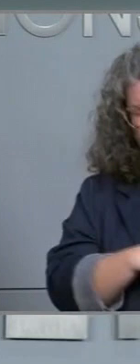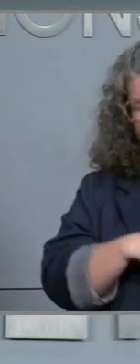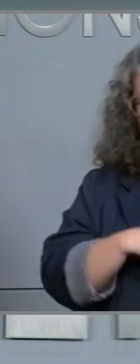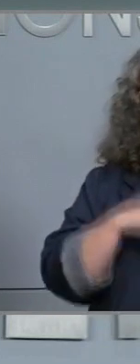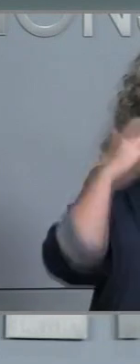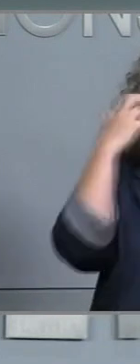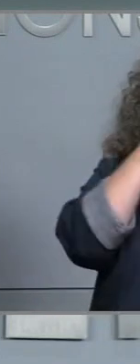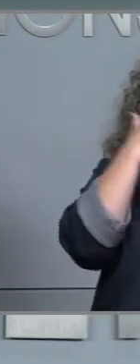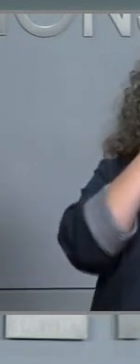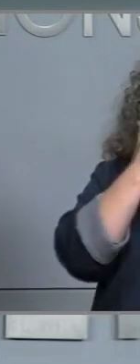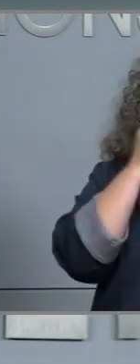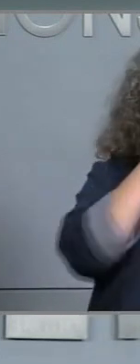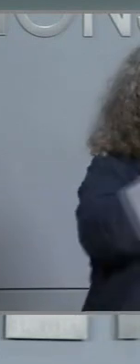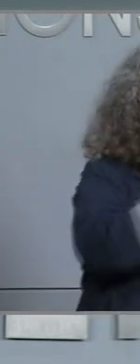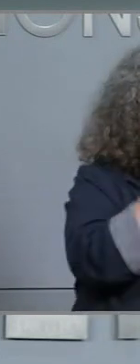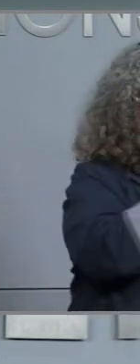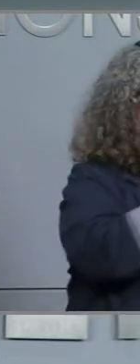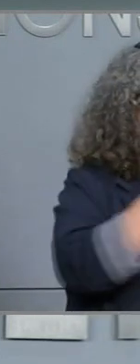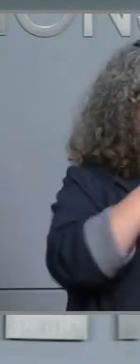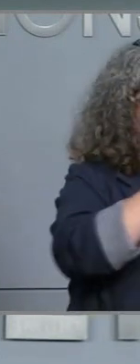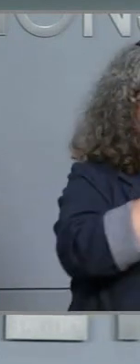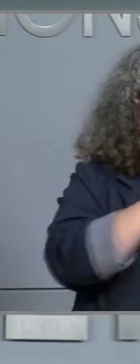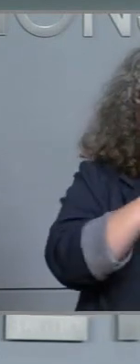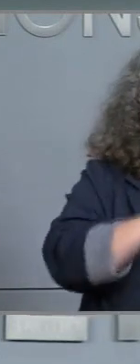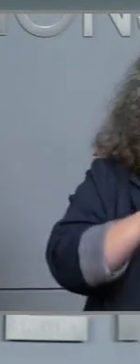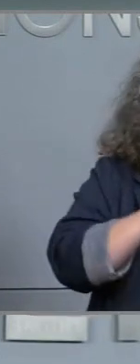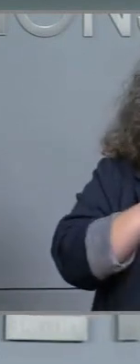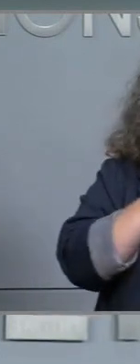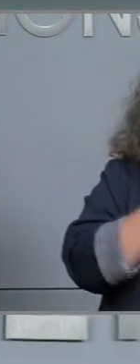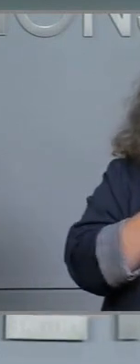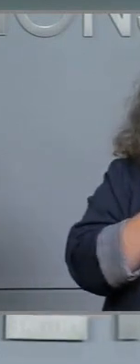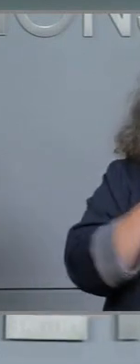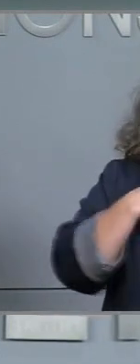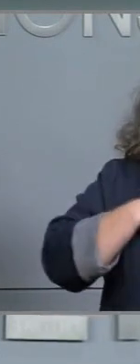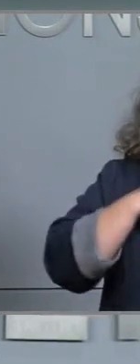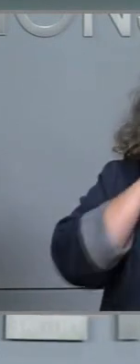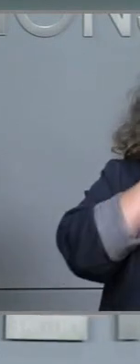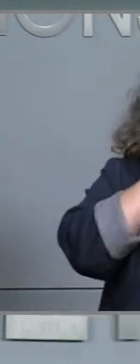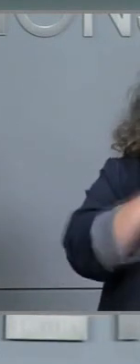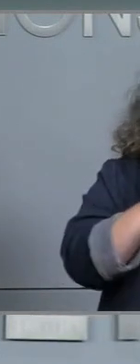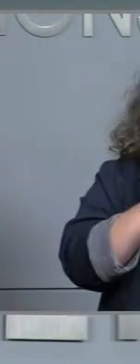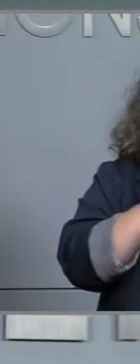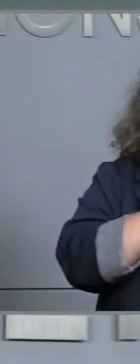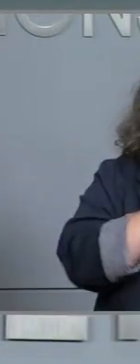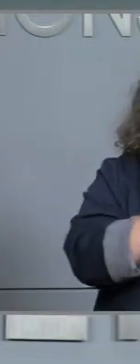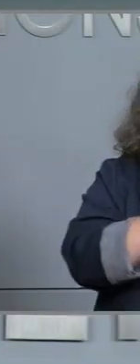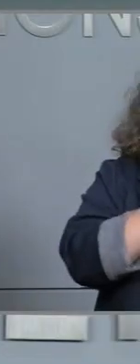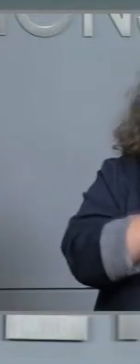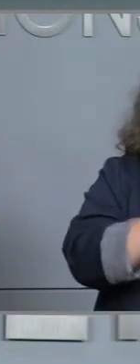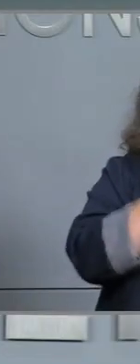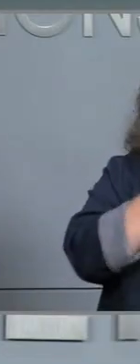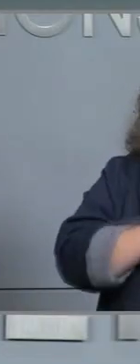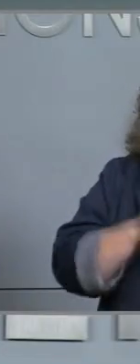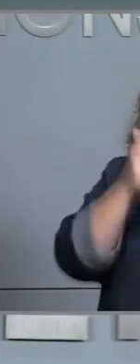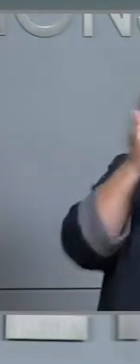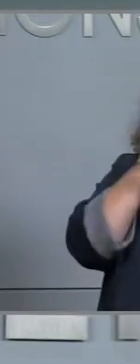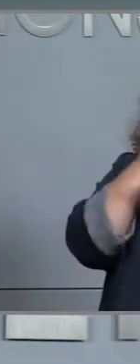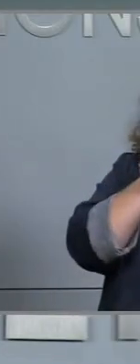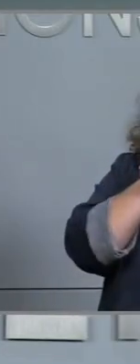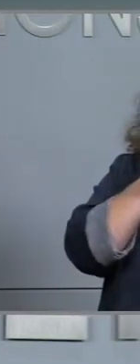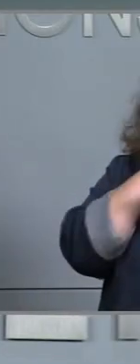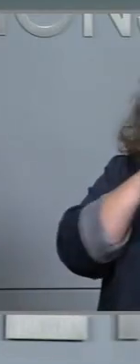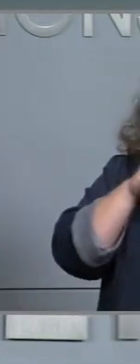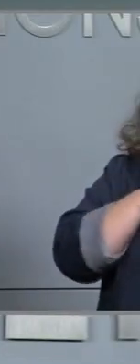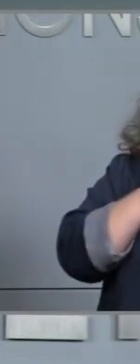assured families and local officials on the ground that we will pursue all available assistance for the area's